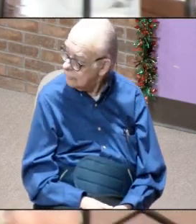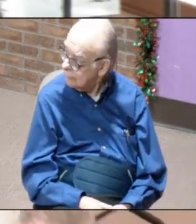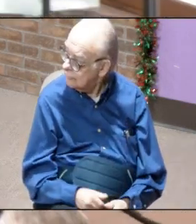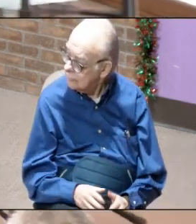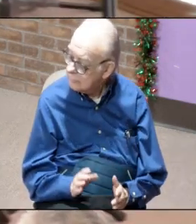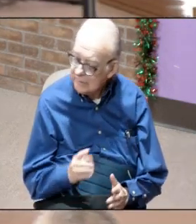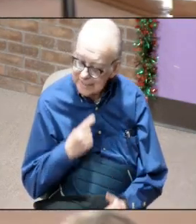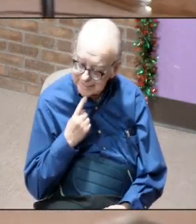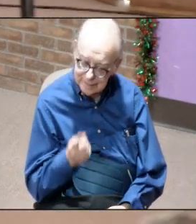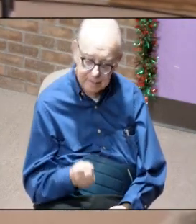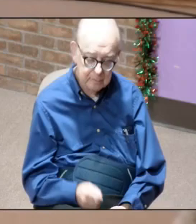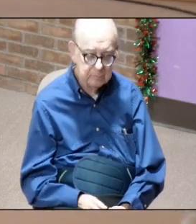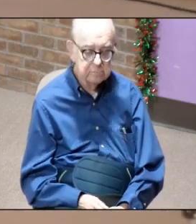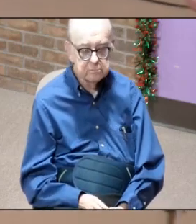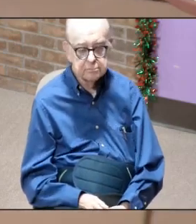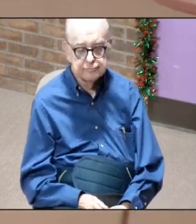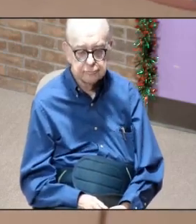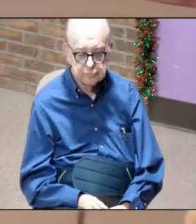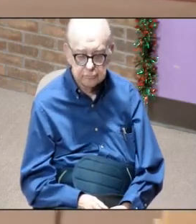Let's say